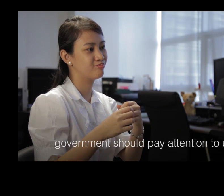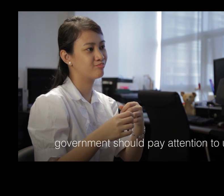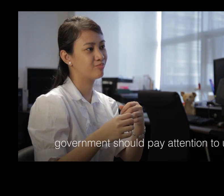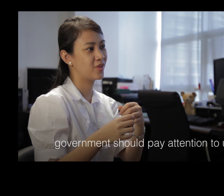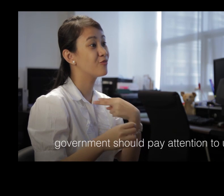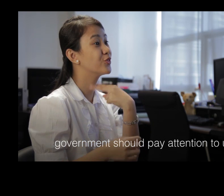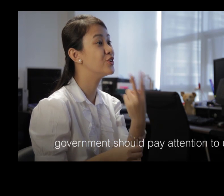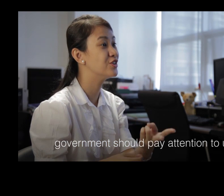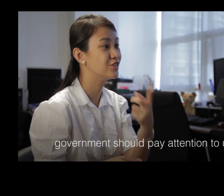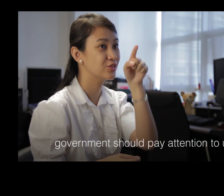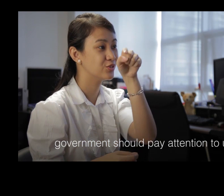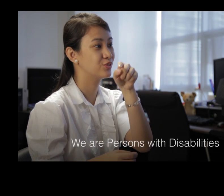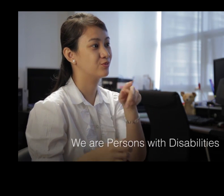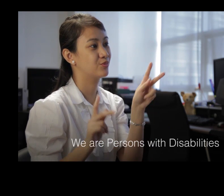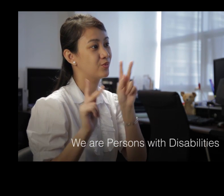us.